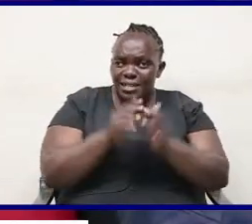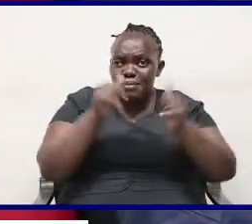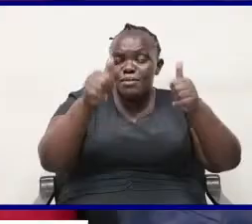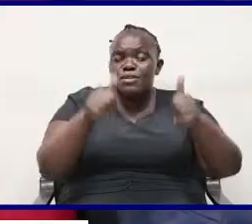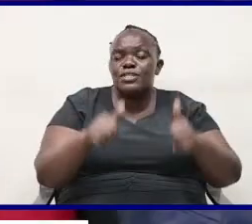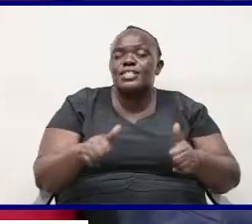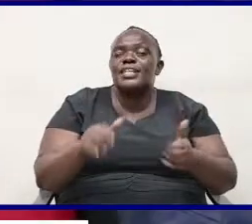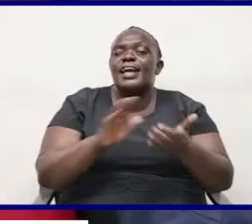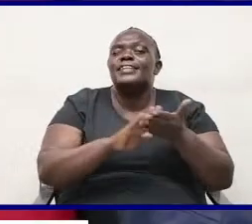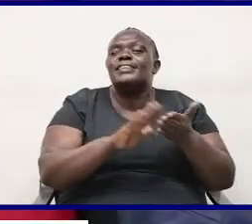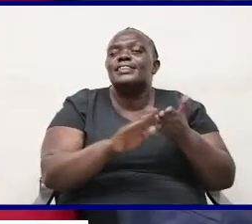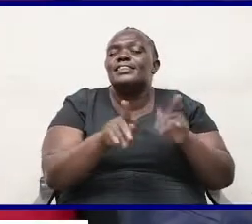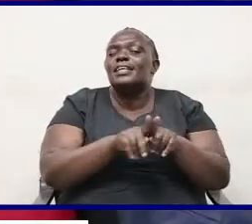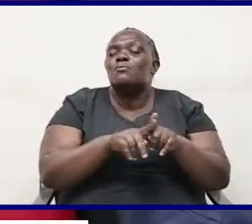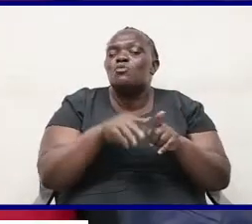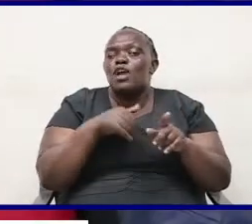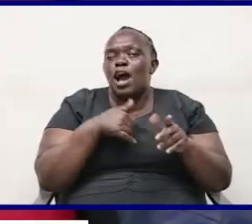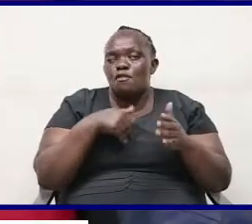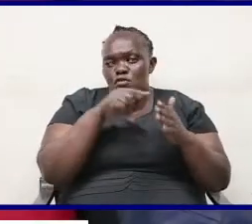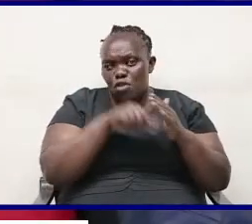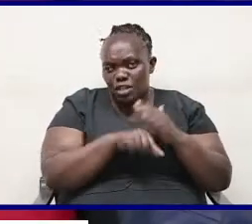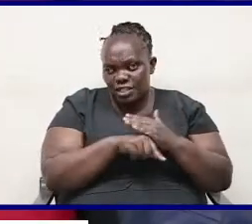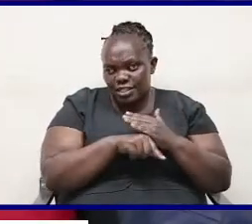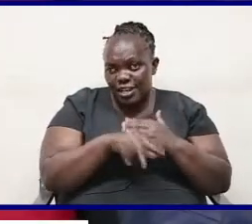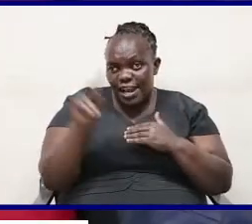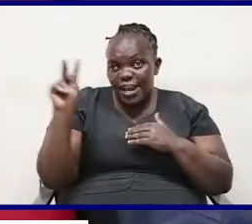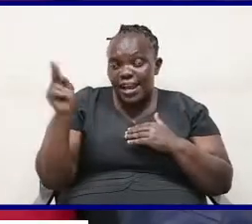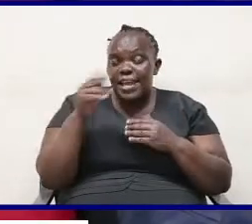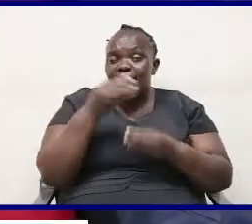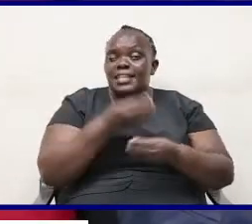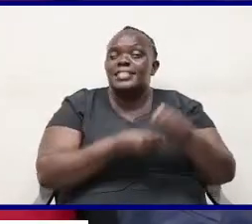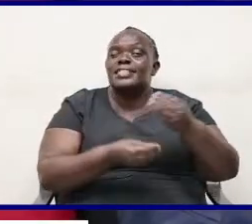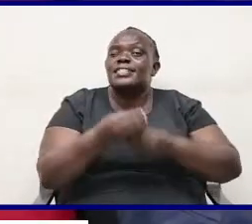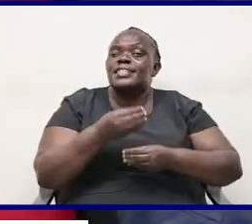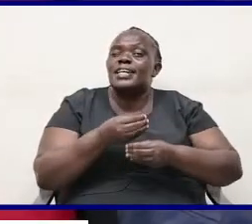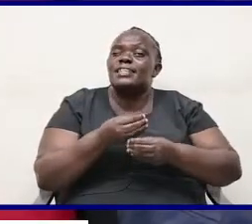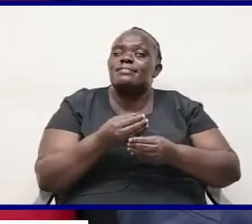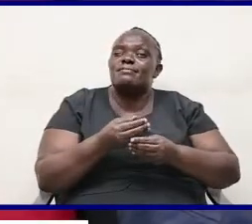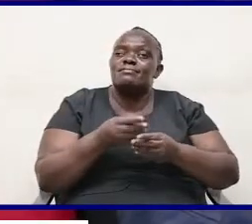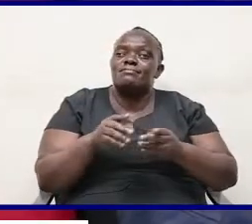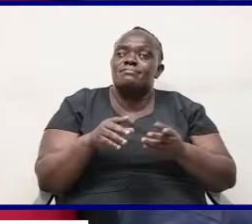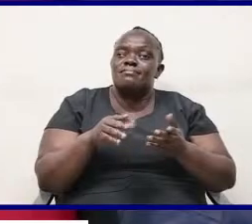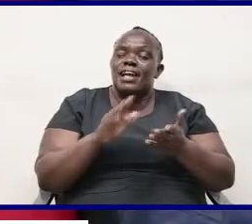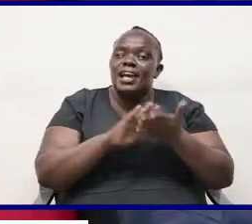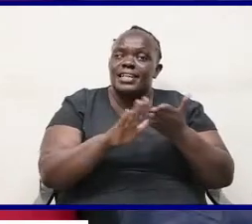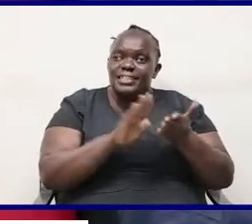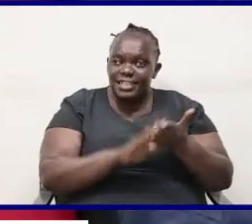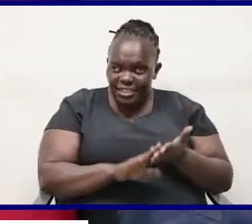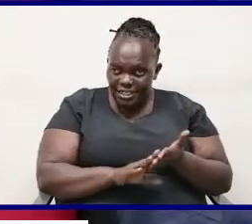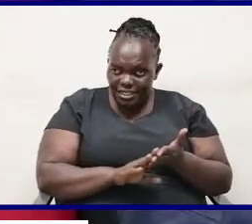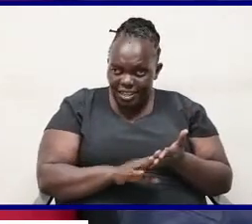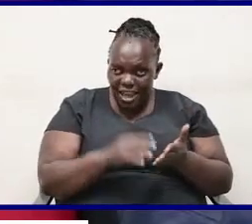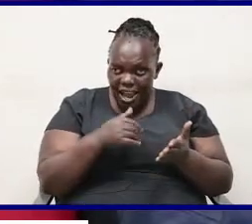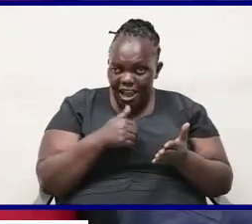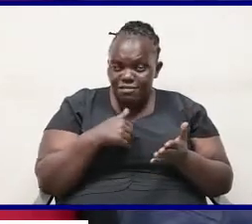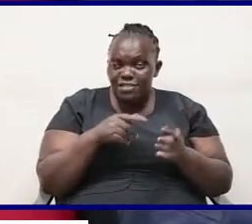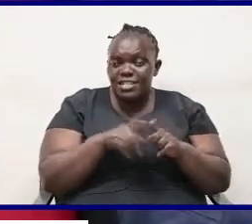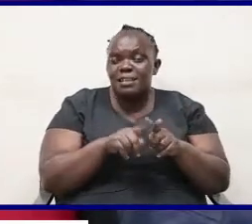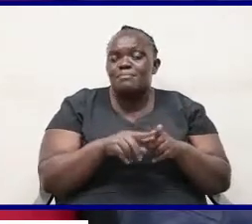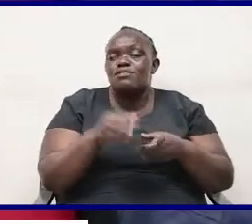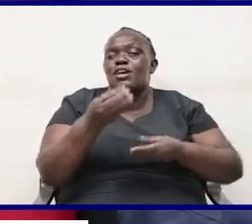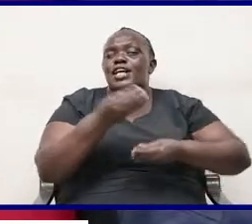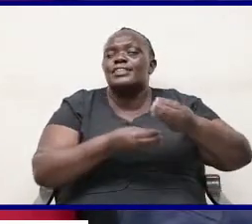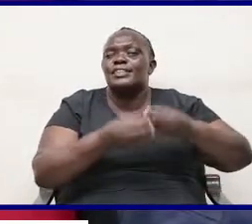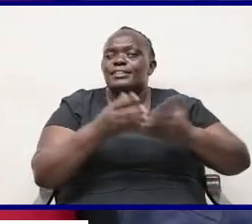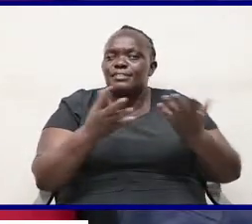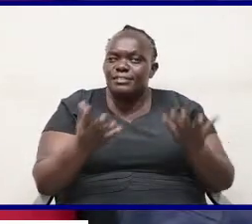Agency. We have the Kenya Trade Remedies Agency. We have the Commodity